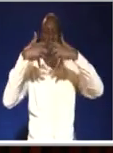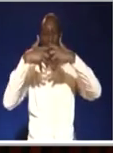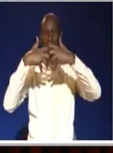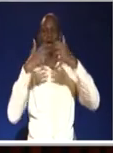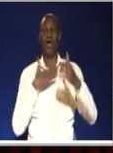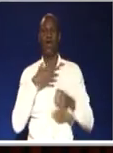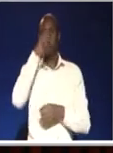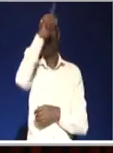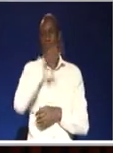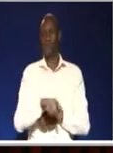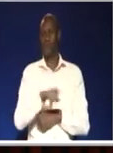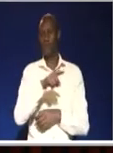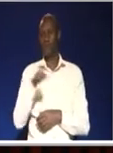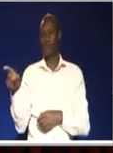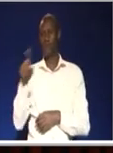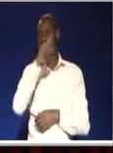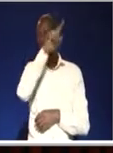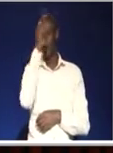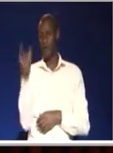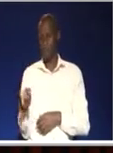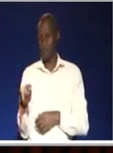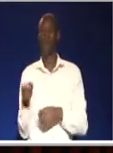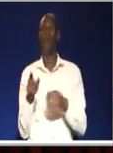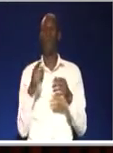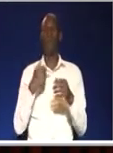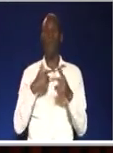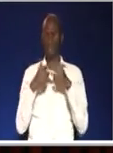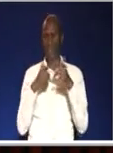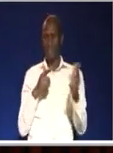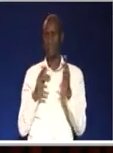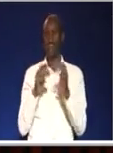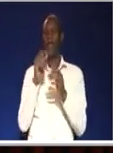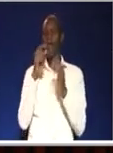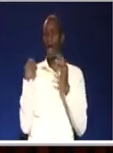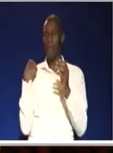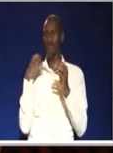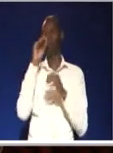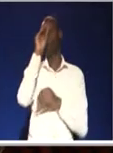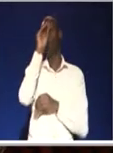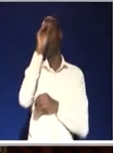graph. So we begin by labeling our